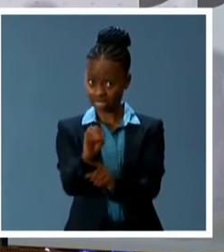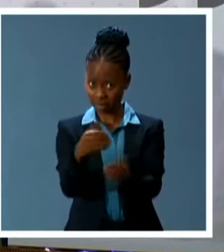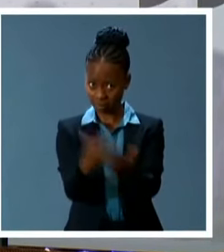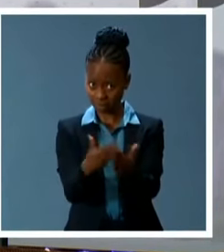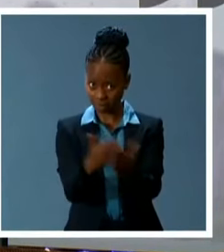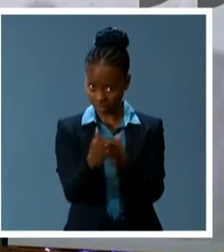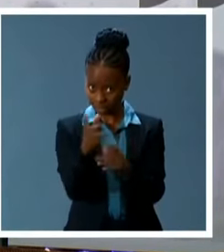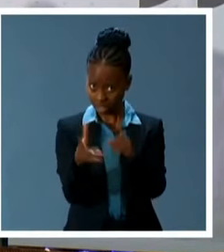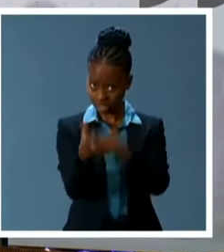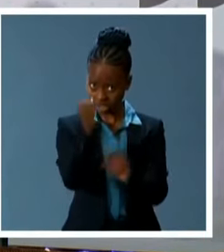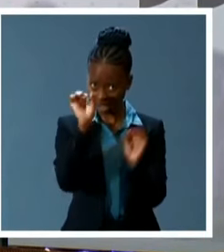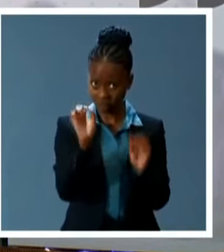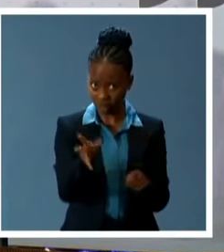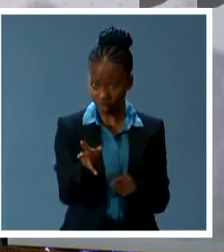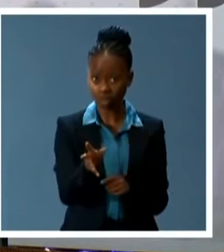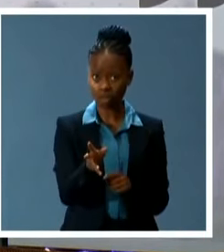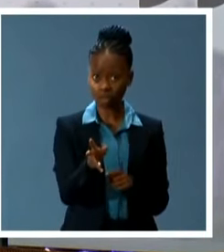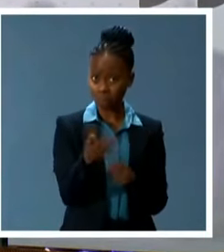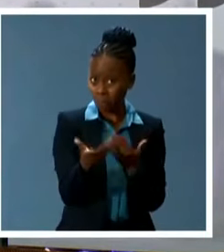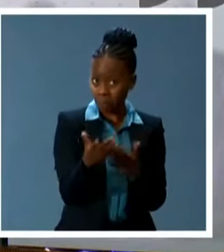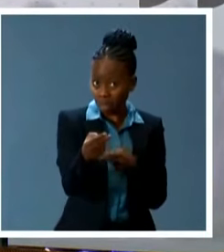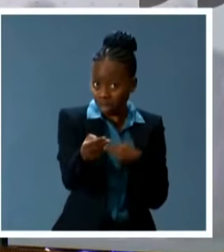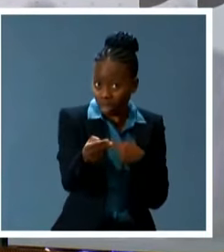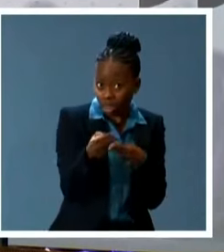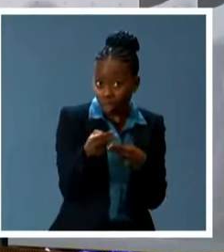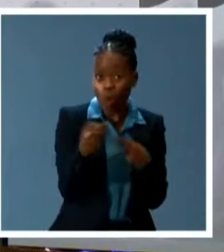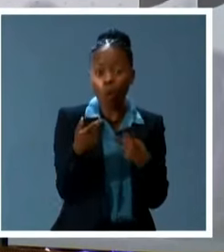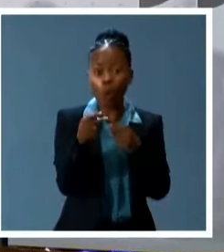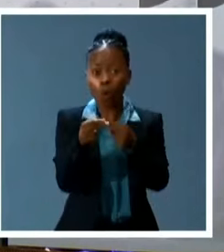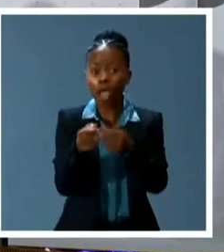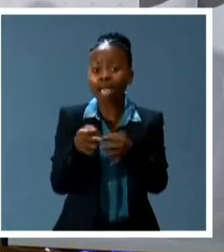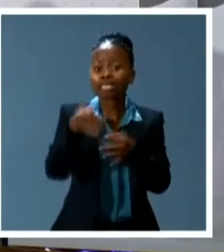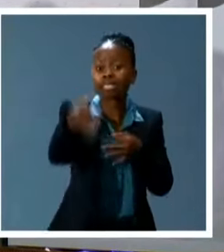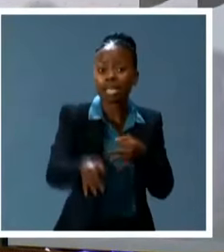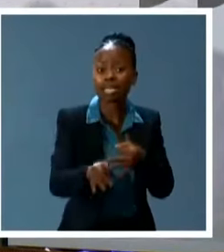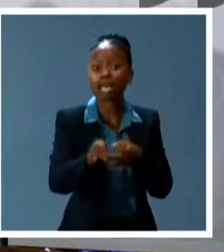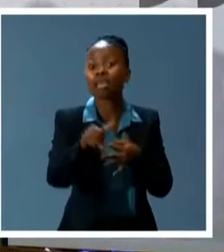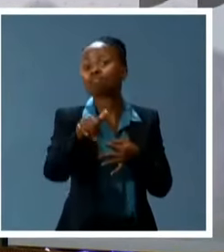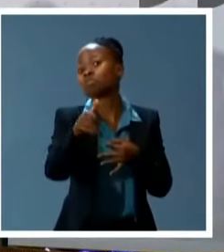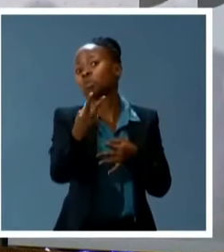UNGA and extend by another 10 years? Your response, sir.